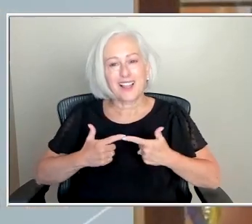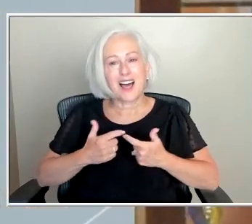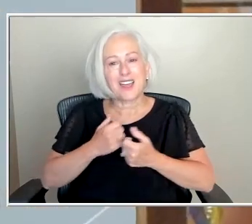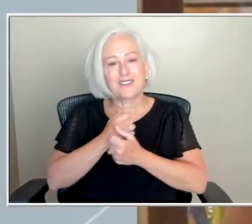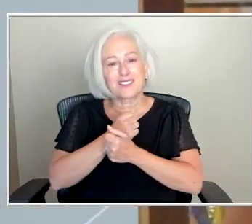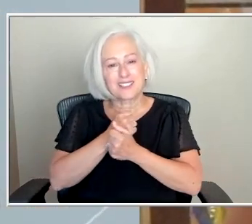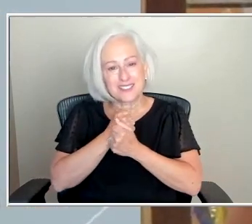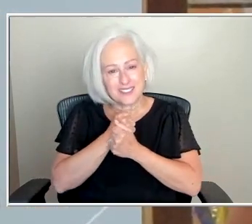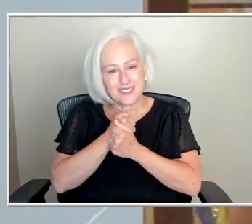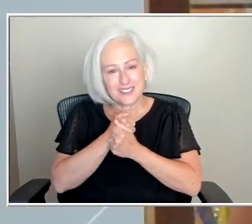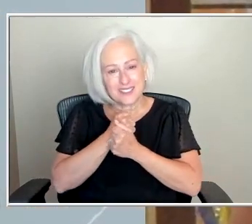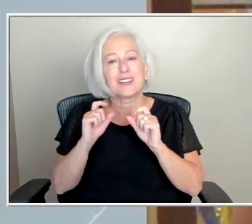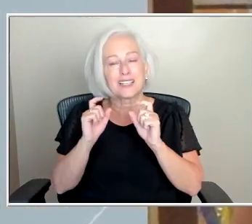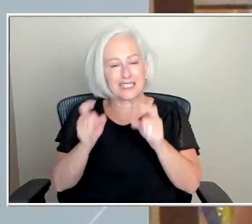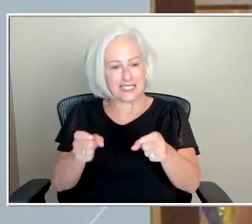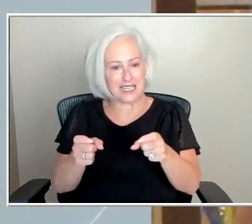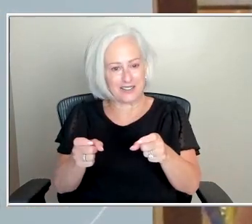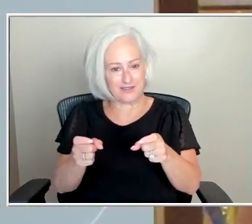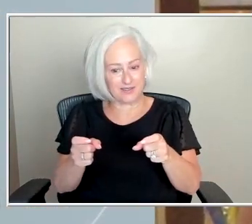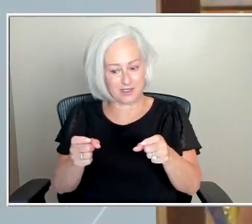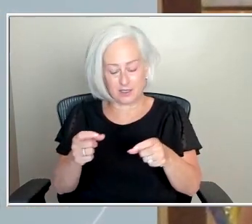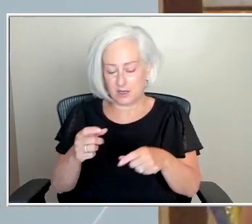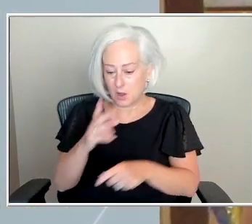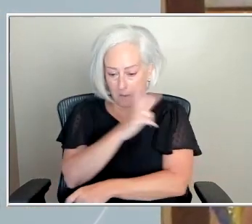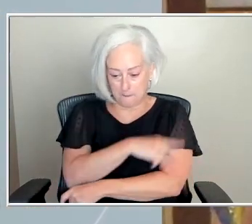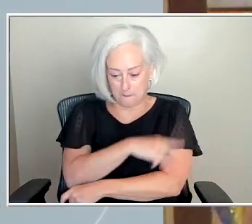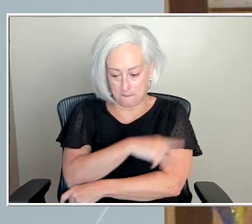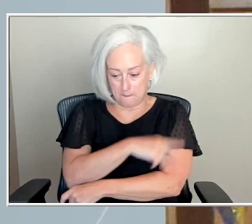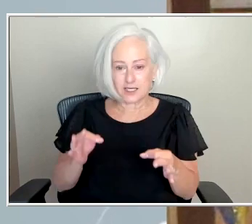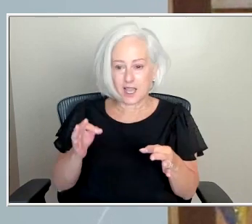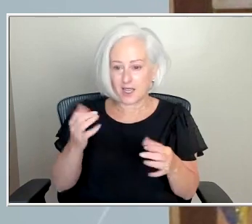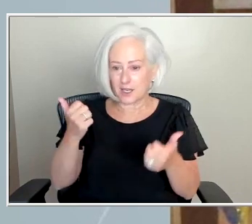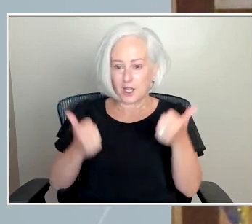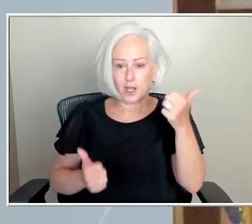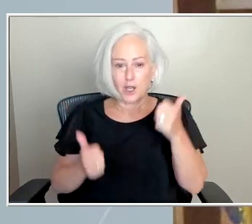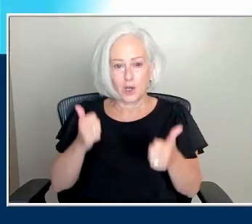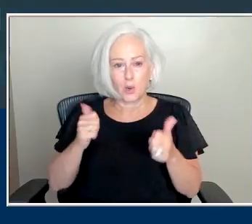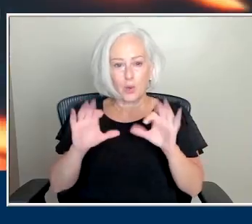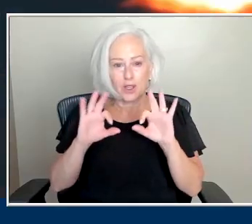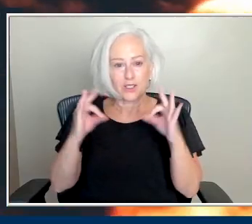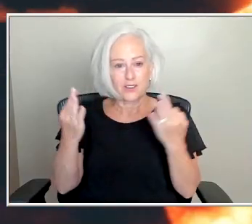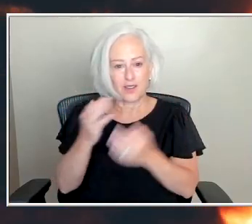to decide which family member would donate his bone marrow.